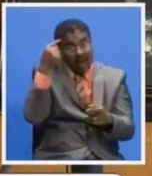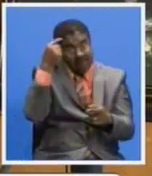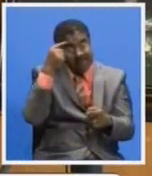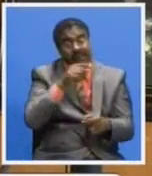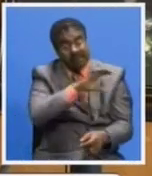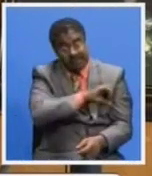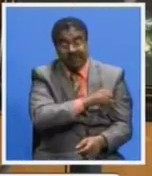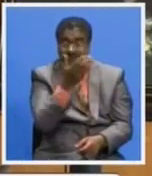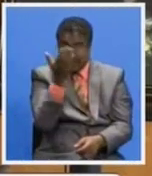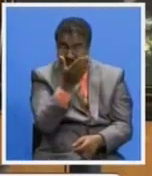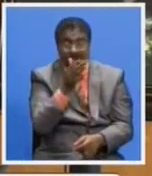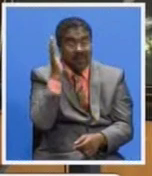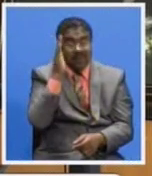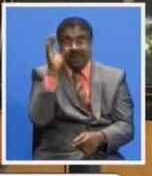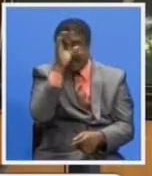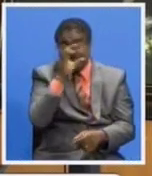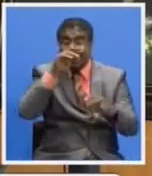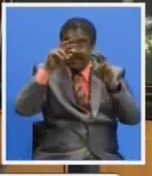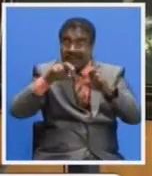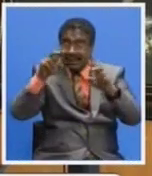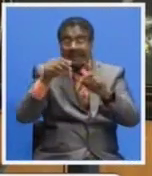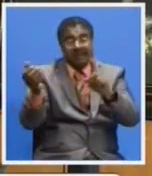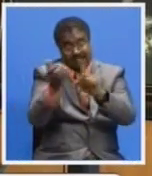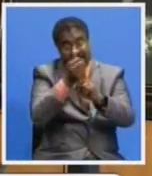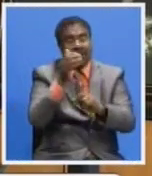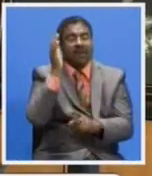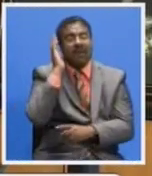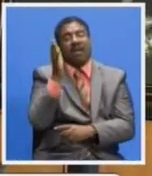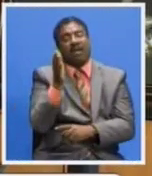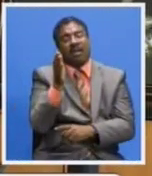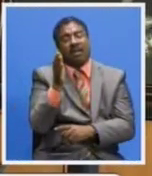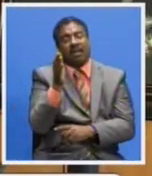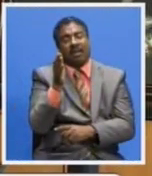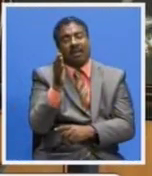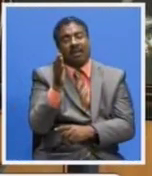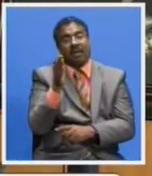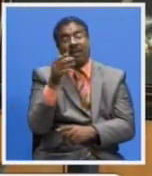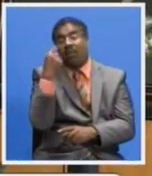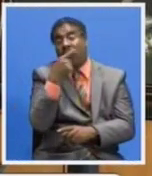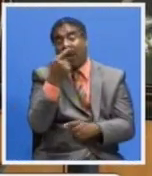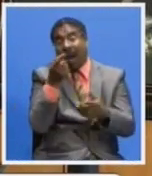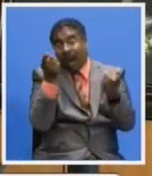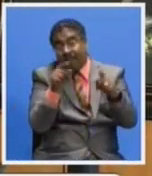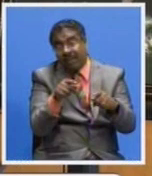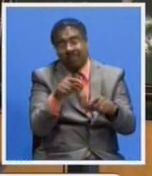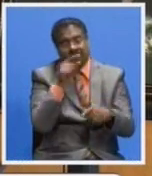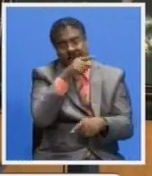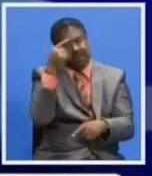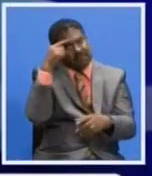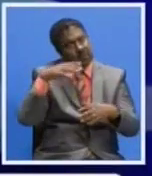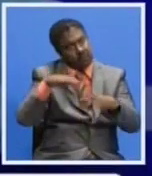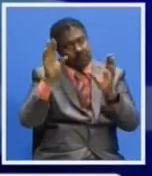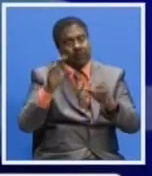measures wherever and whenever and wherever such vices occur.